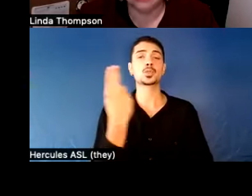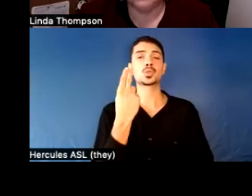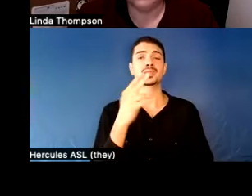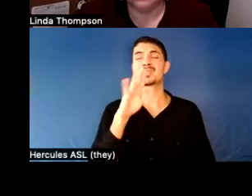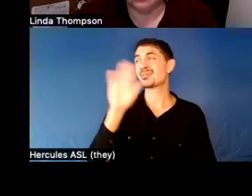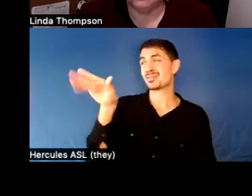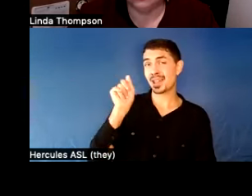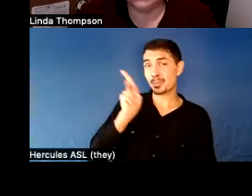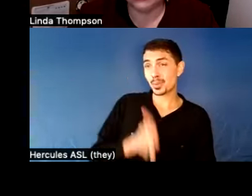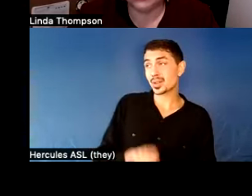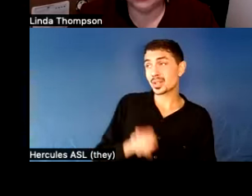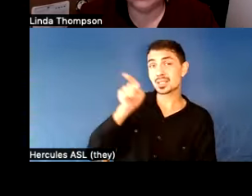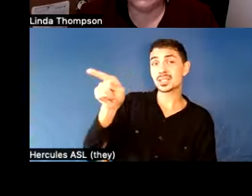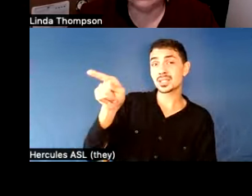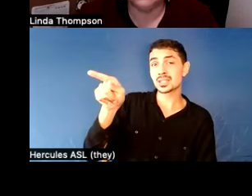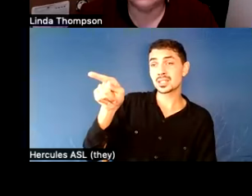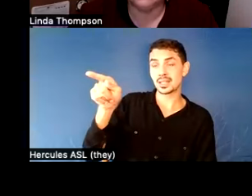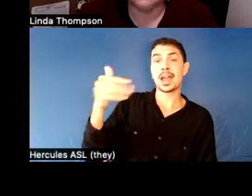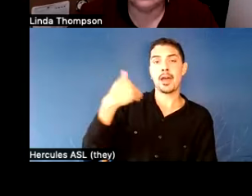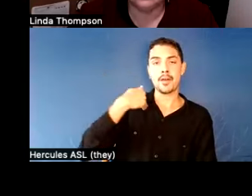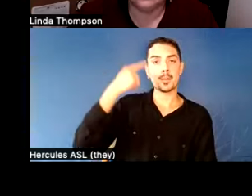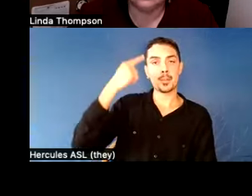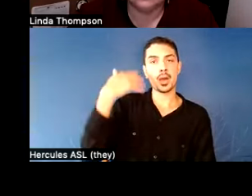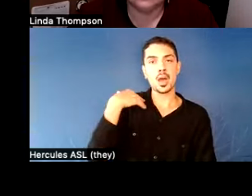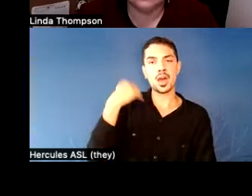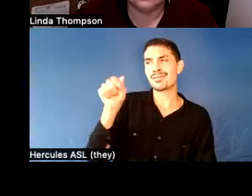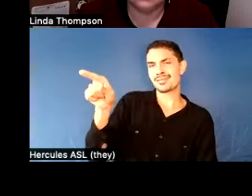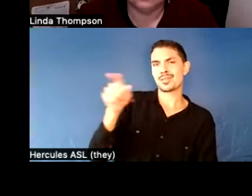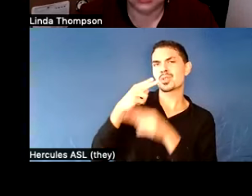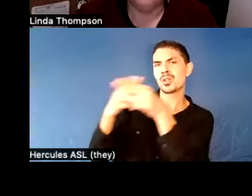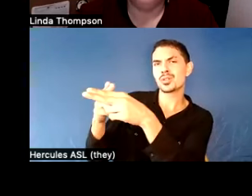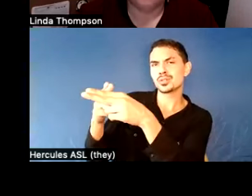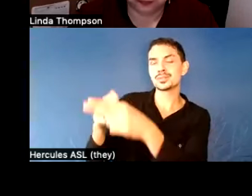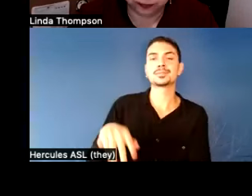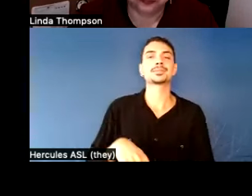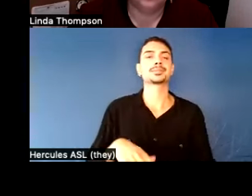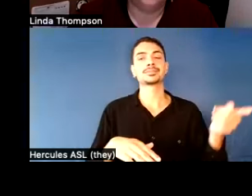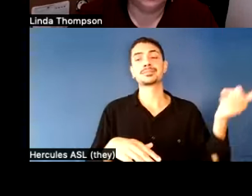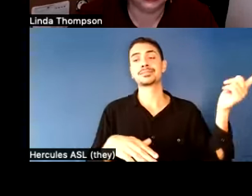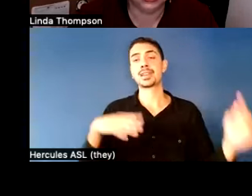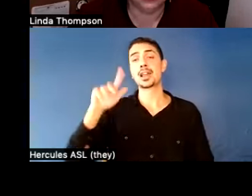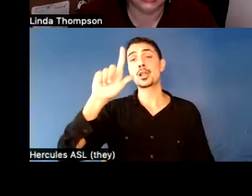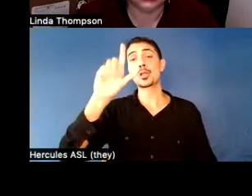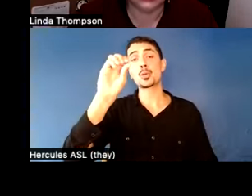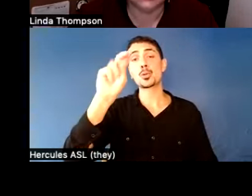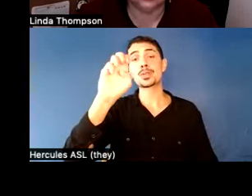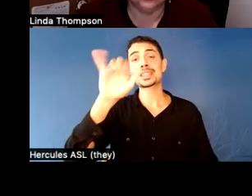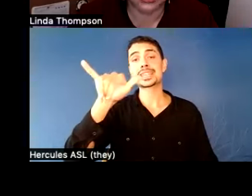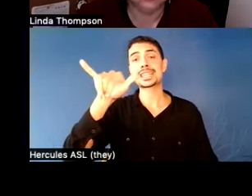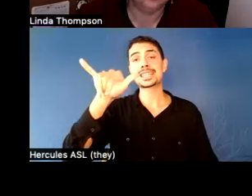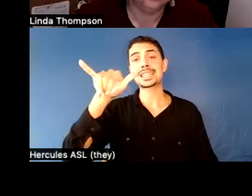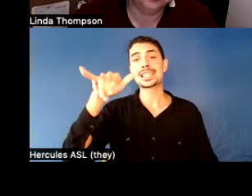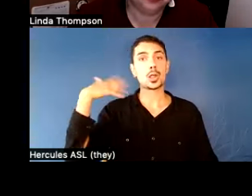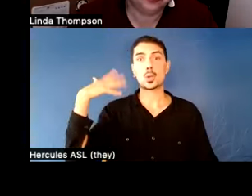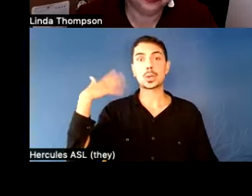was having or dealing with mental illness? Loony. Yep. Did you hear that? She said